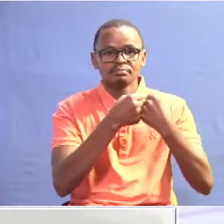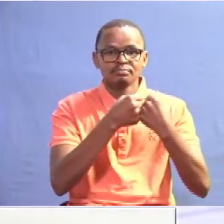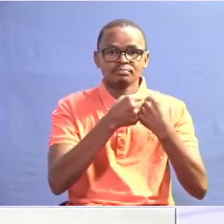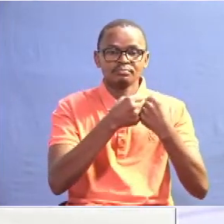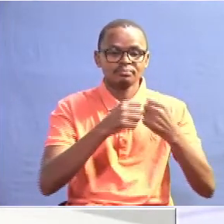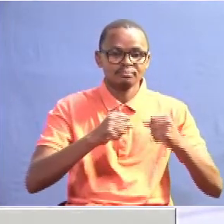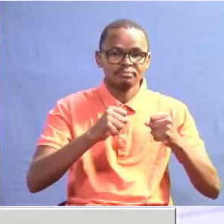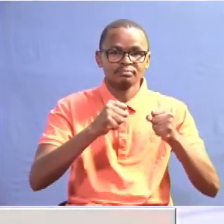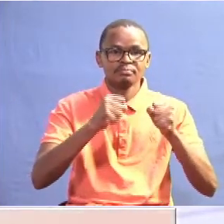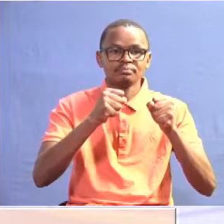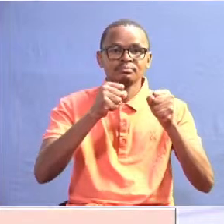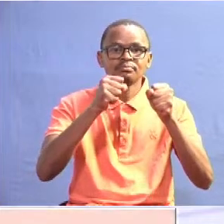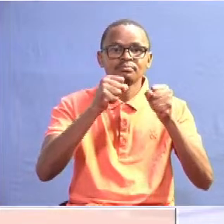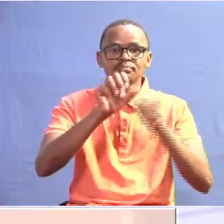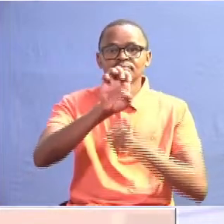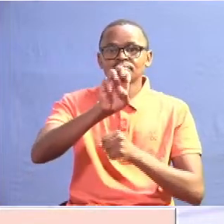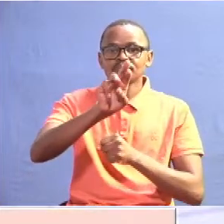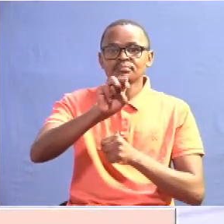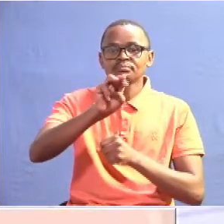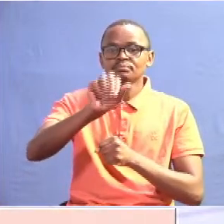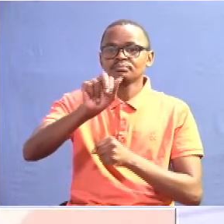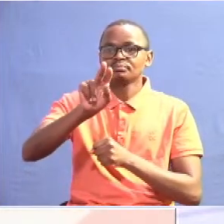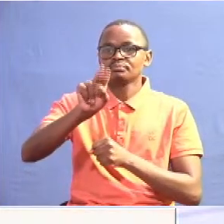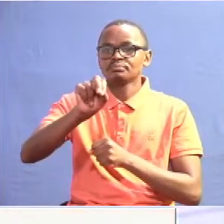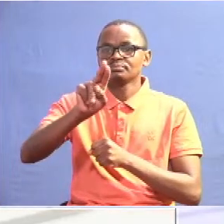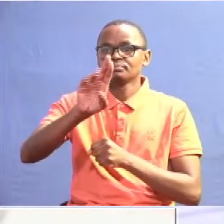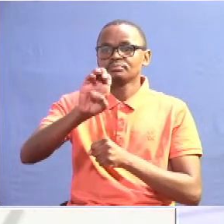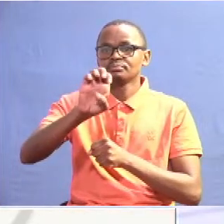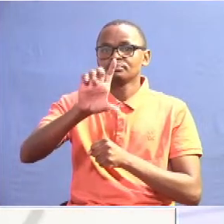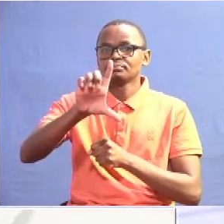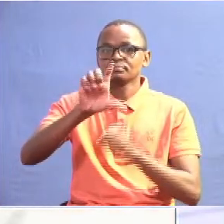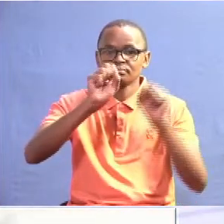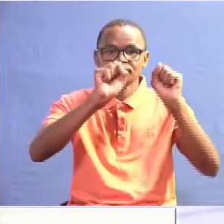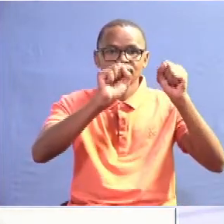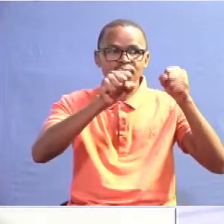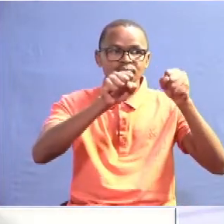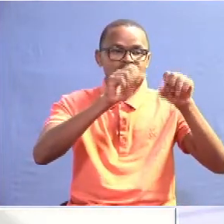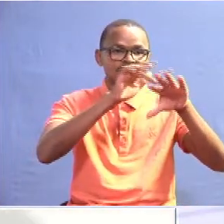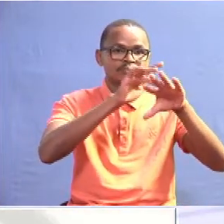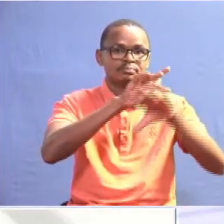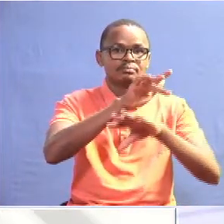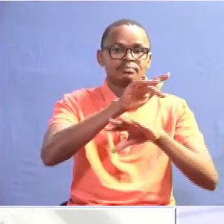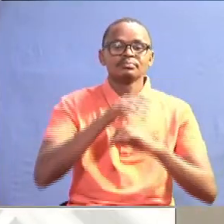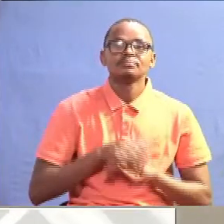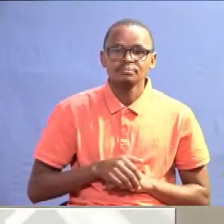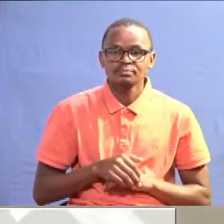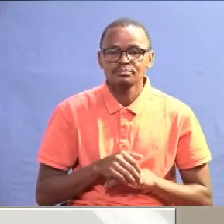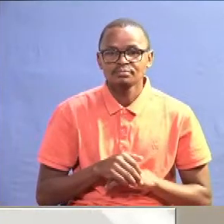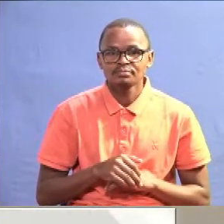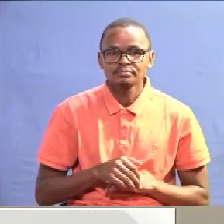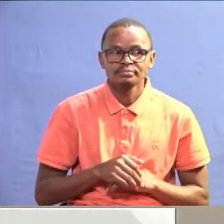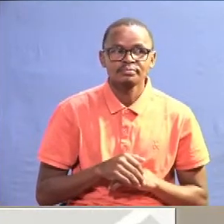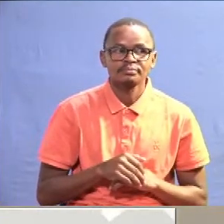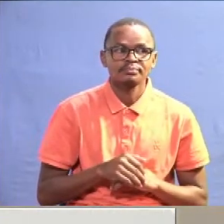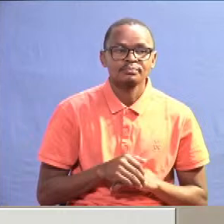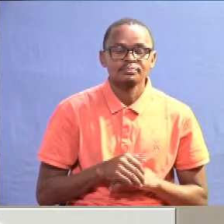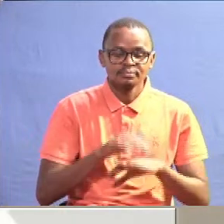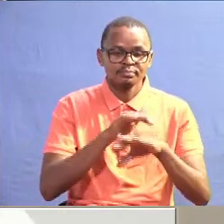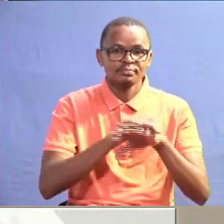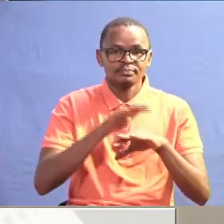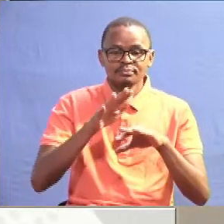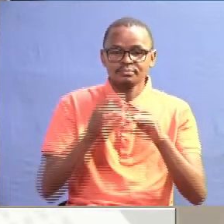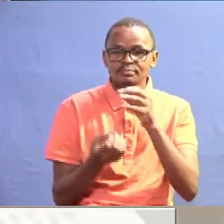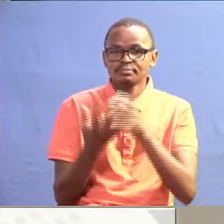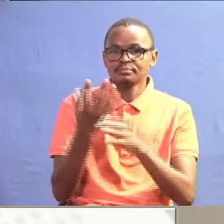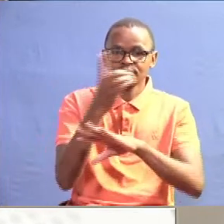senior correspondent, Emmanuel Kutosi, explores the possible implications. On his